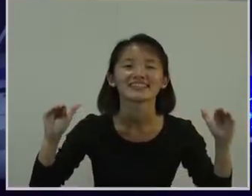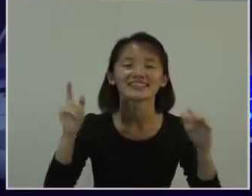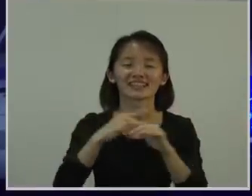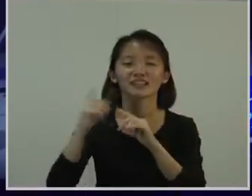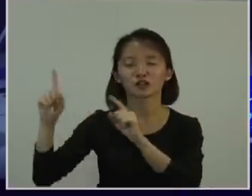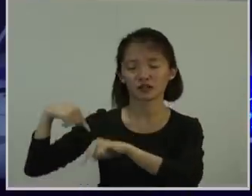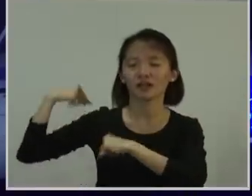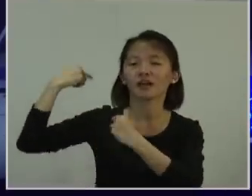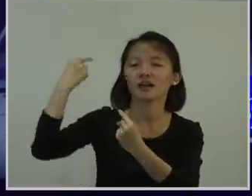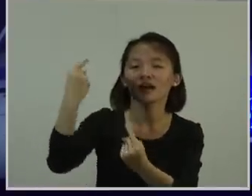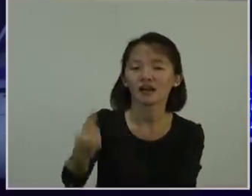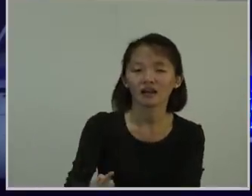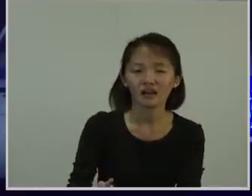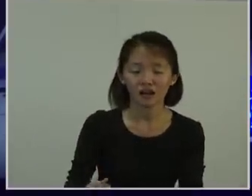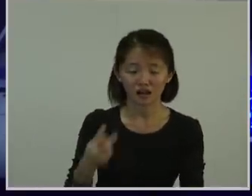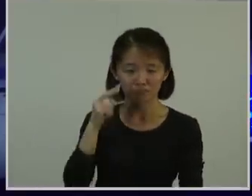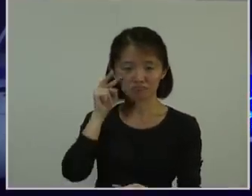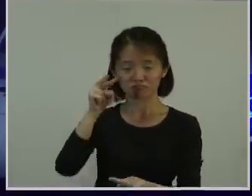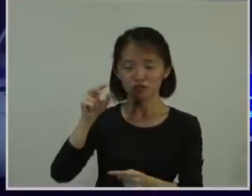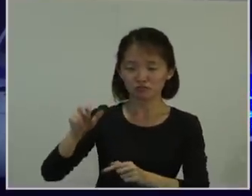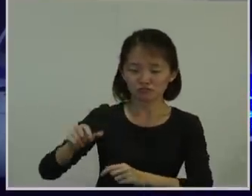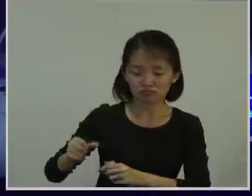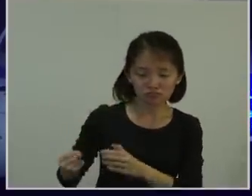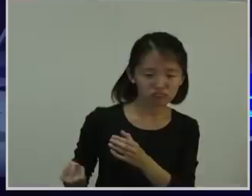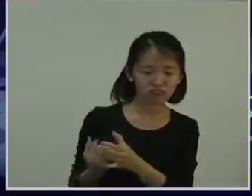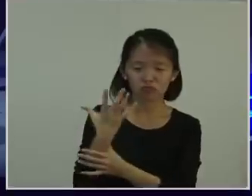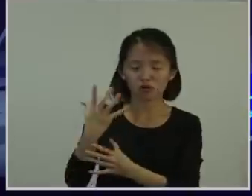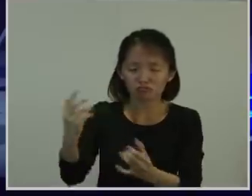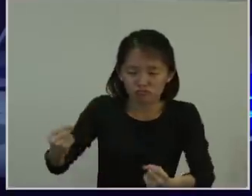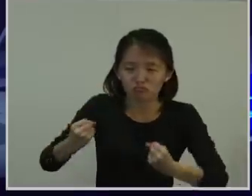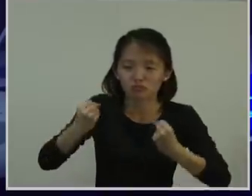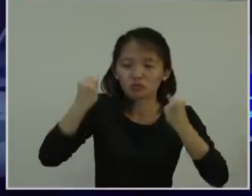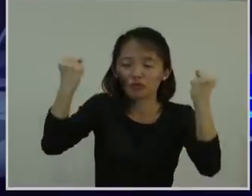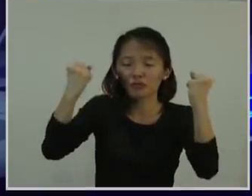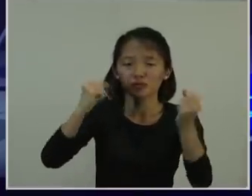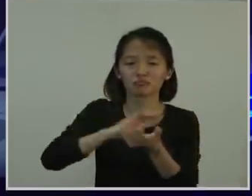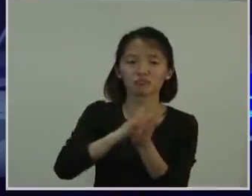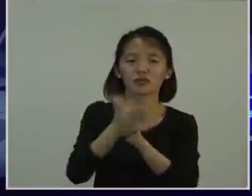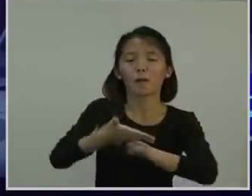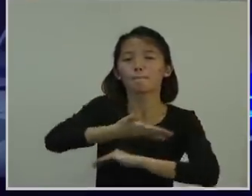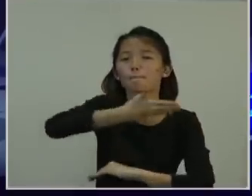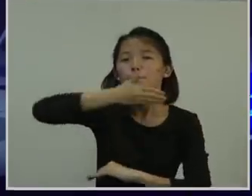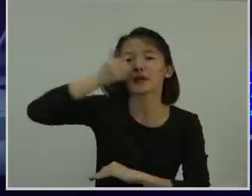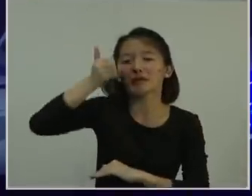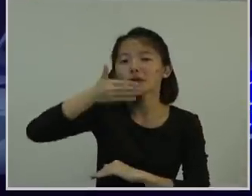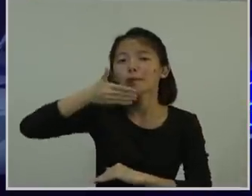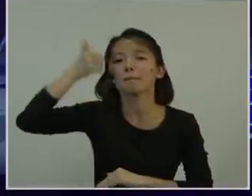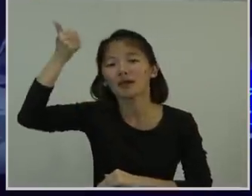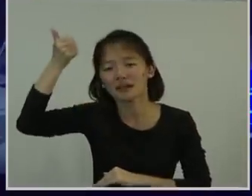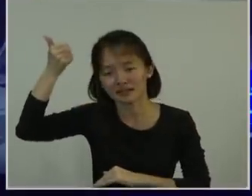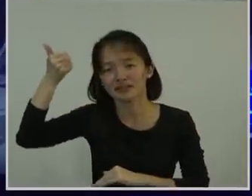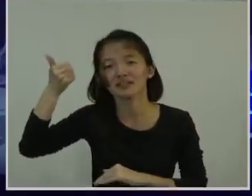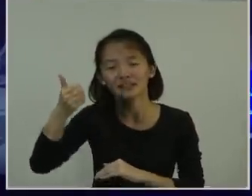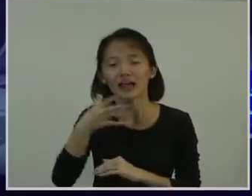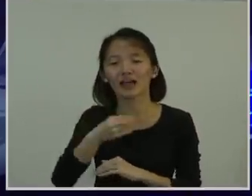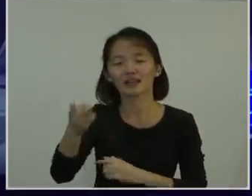getting stronger and even better, and she's definitely making a comeback as not just as a singer,